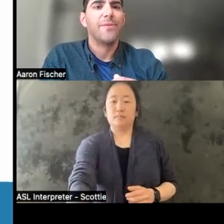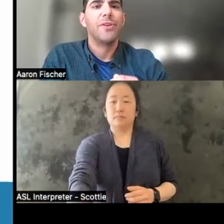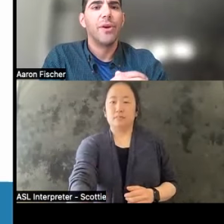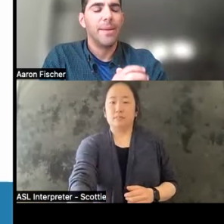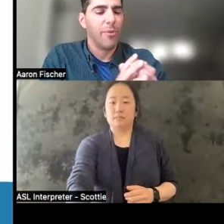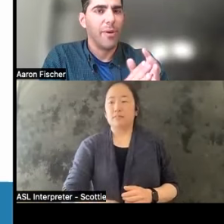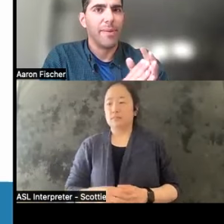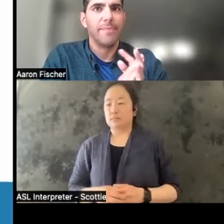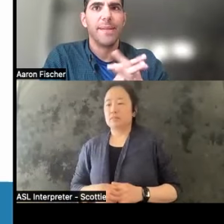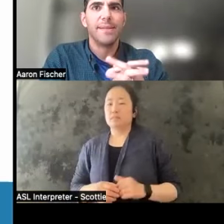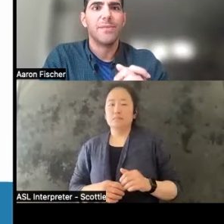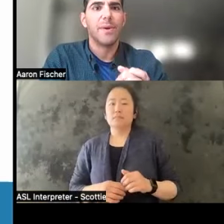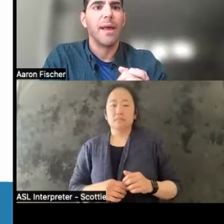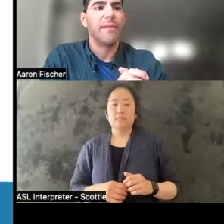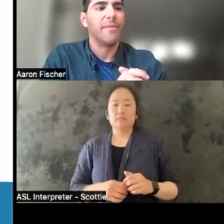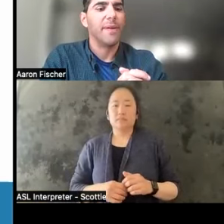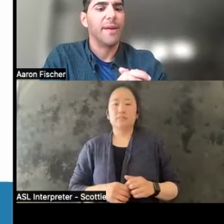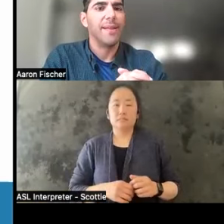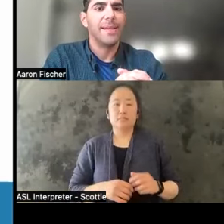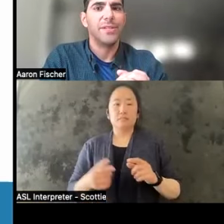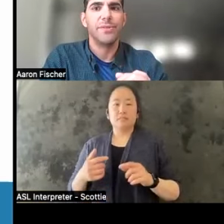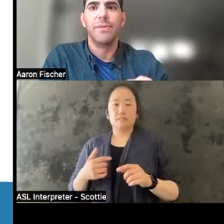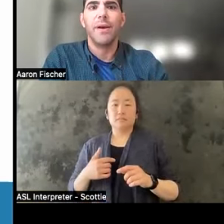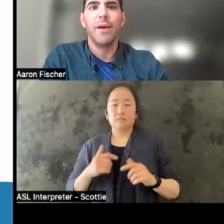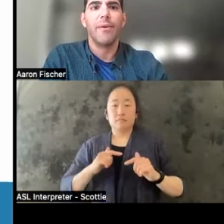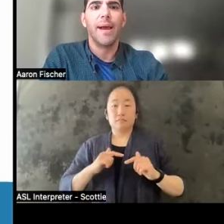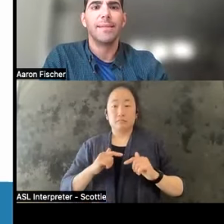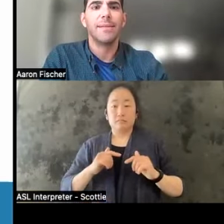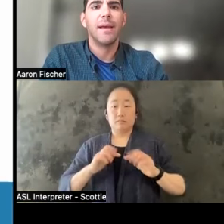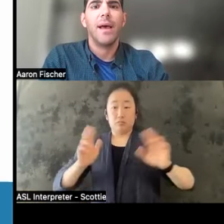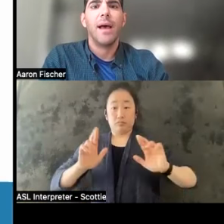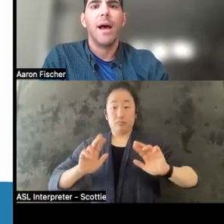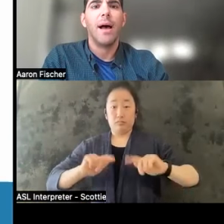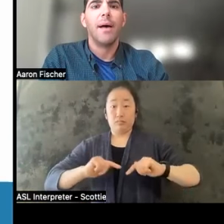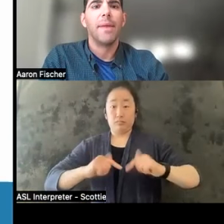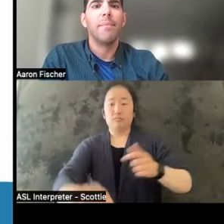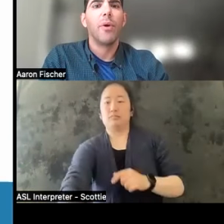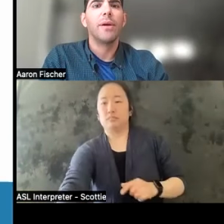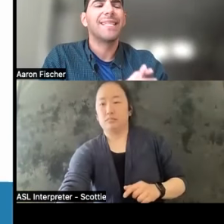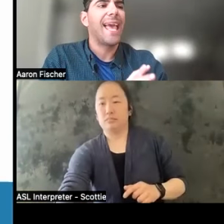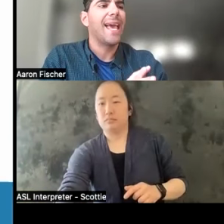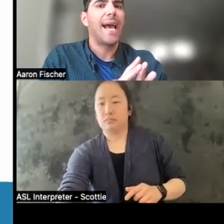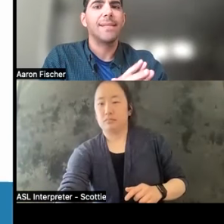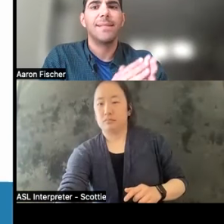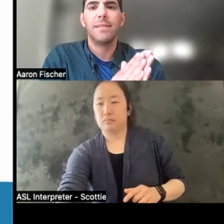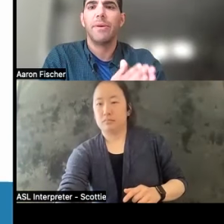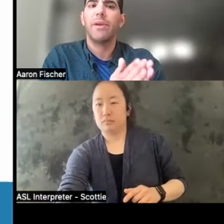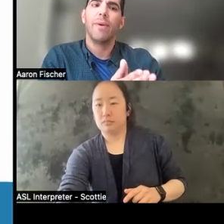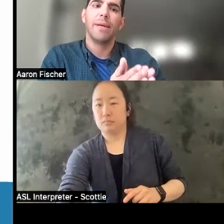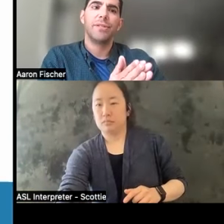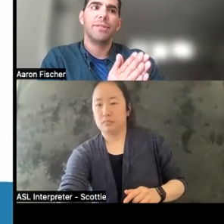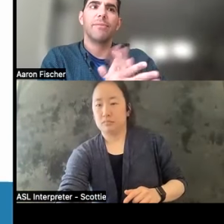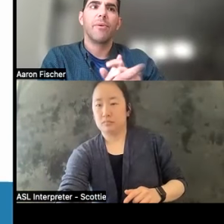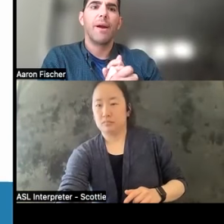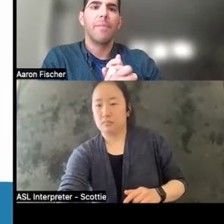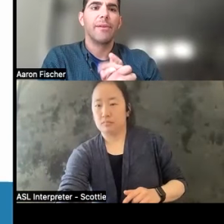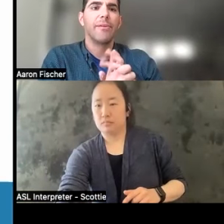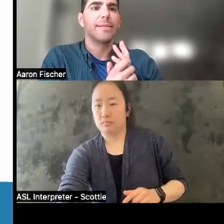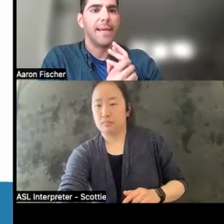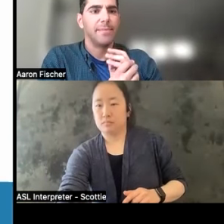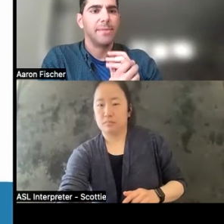Okay, so during employment, and this is where a lot of the issues arise. Employers can ask disability questions and